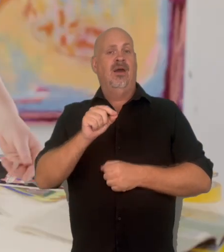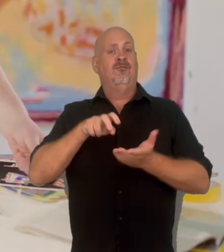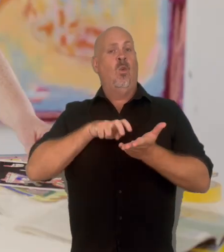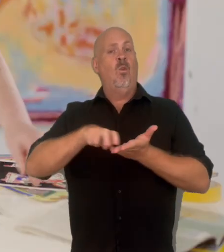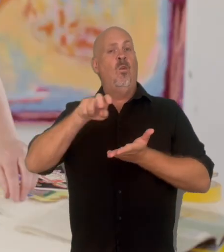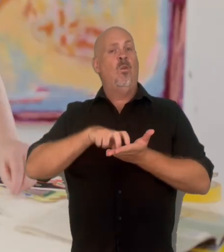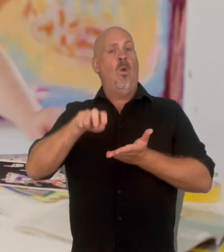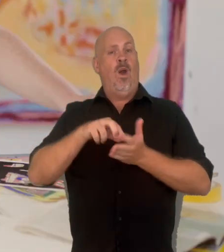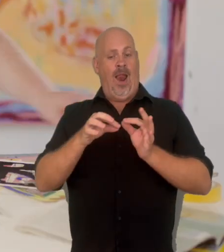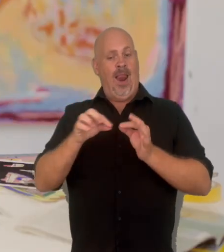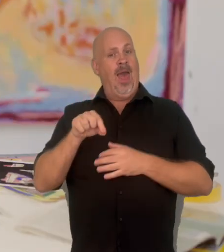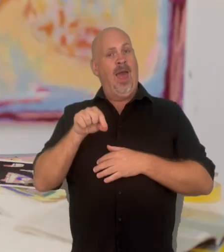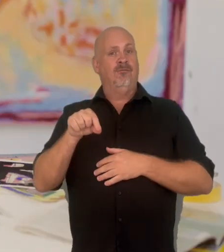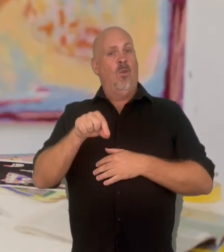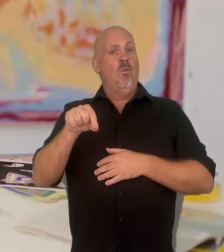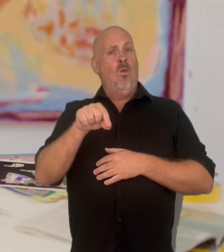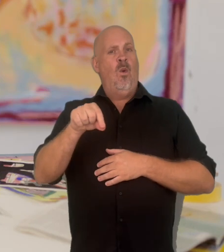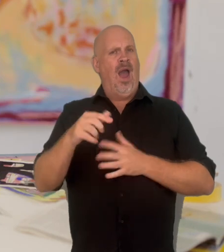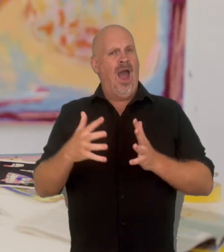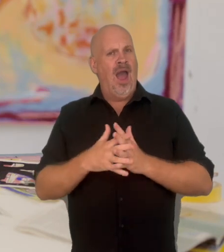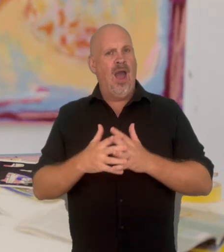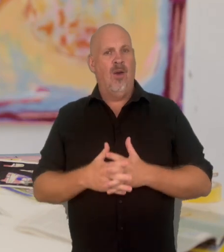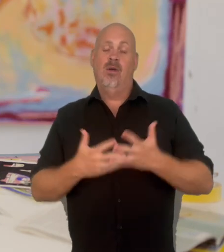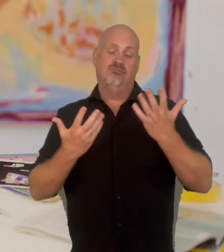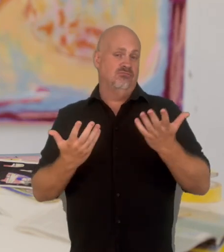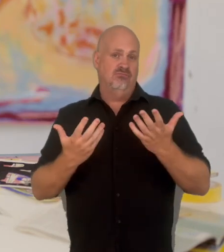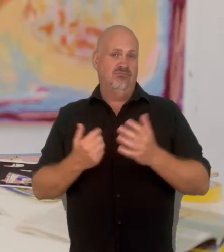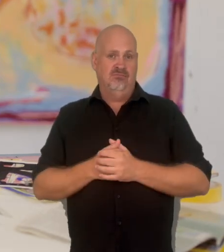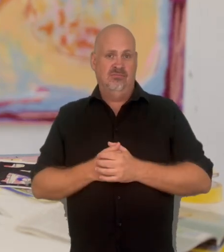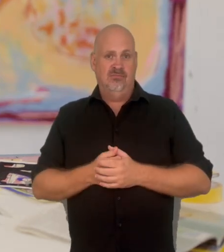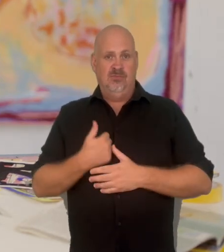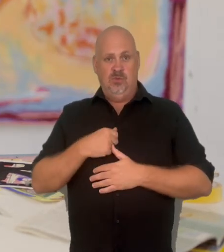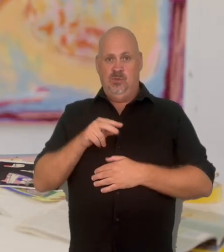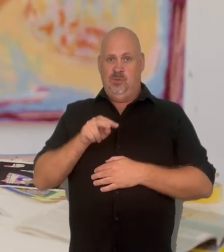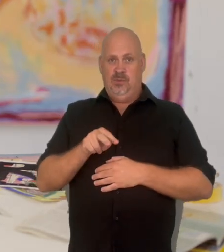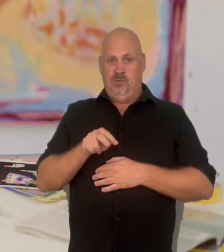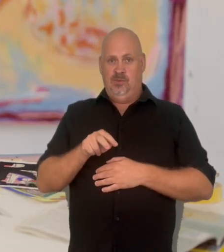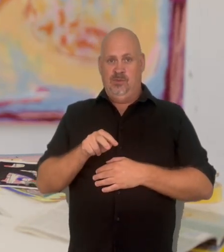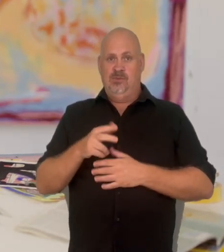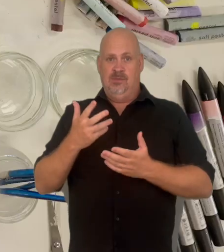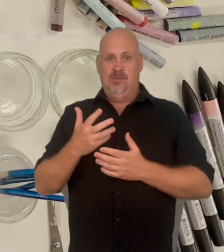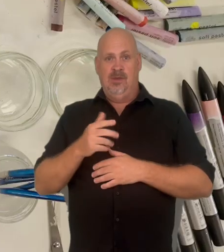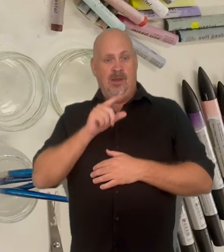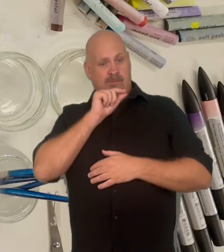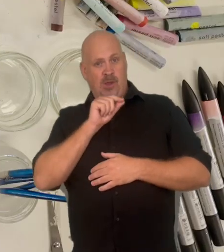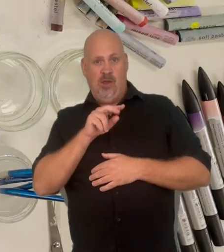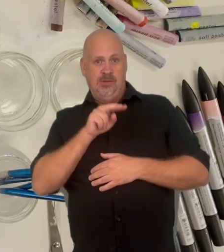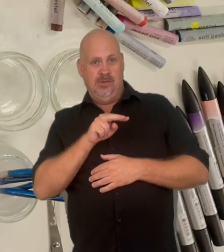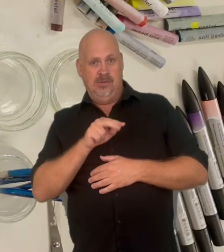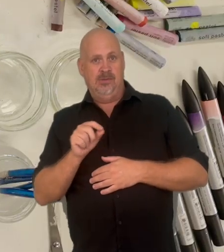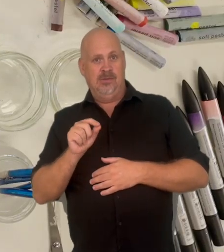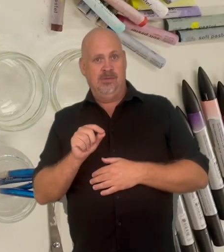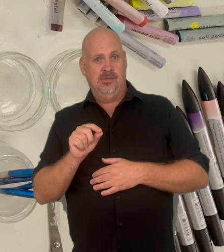you take a line for a walk? You're going to just look. We're going to start with the cat. Oh no, let's start with the bird. Why not? Let's start with the